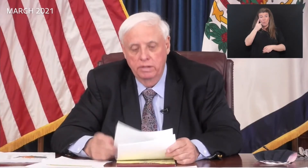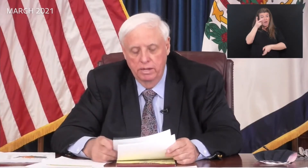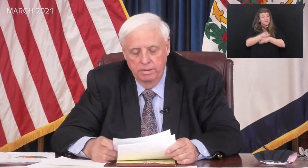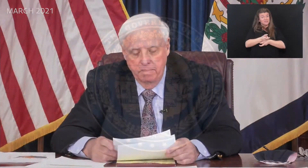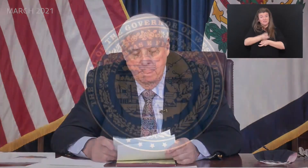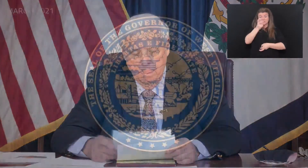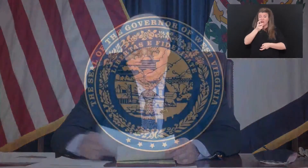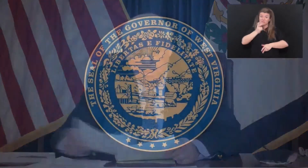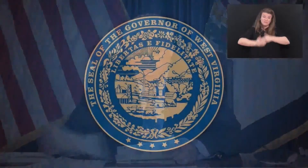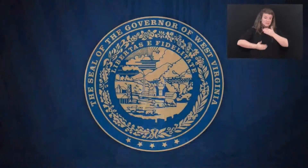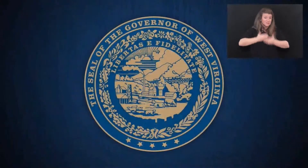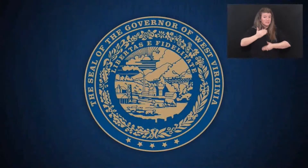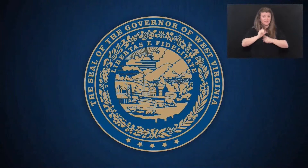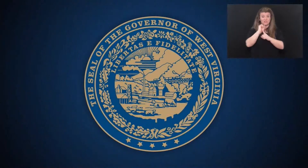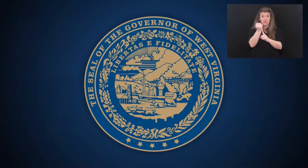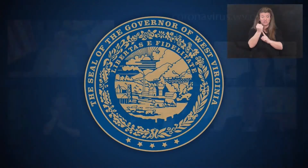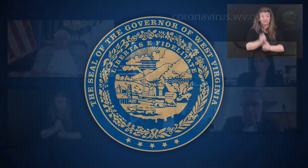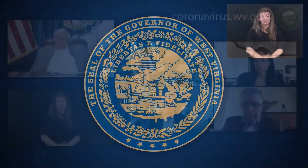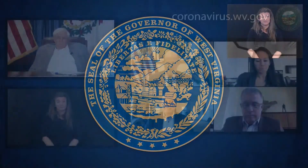of it, has it not?